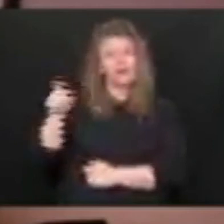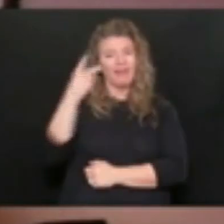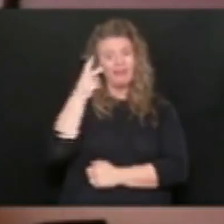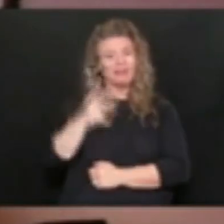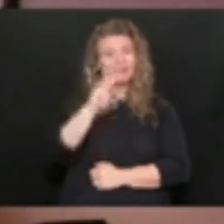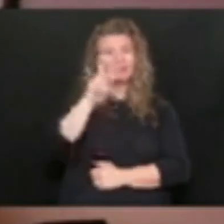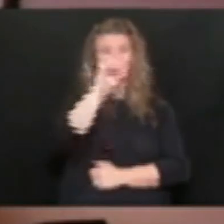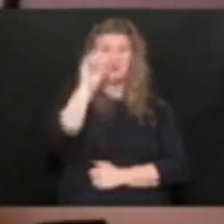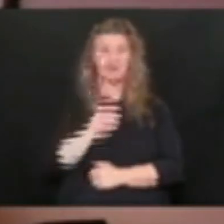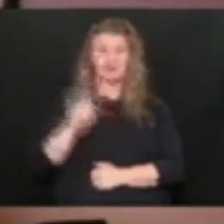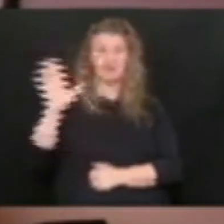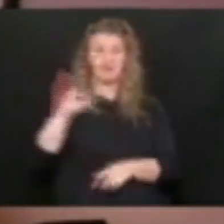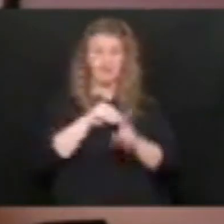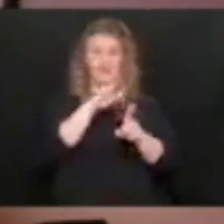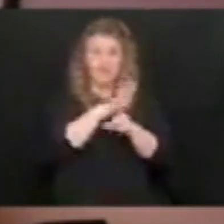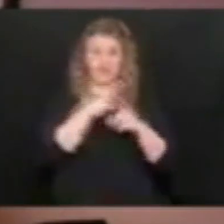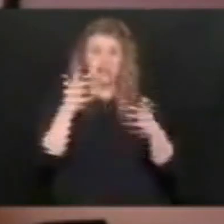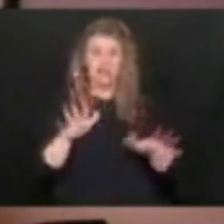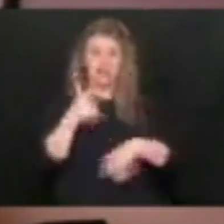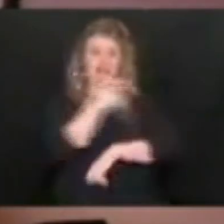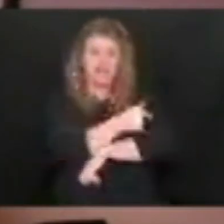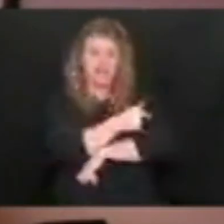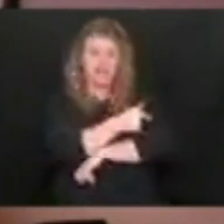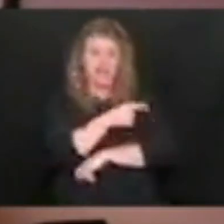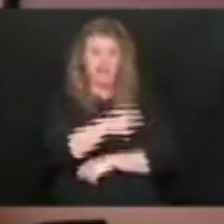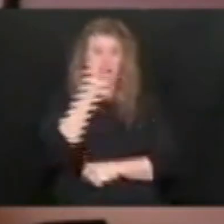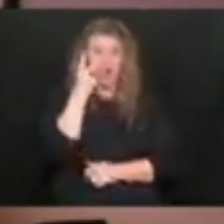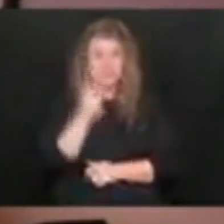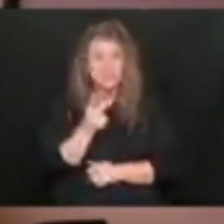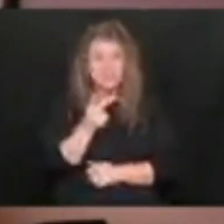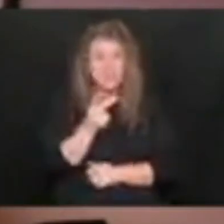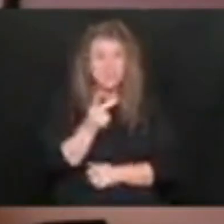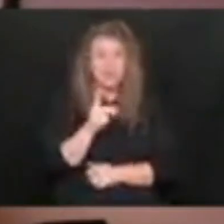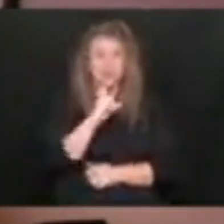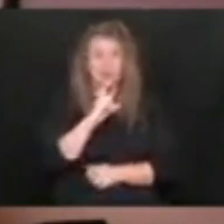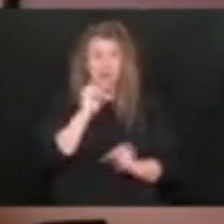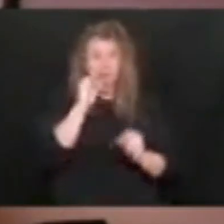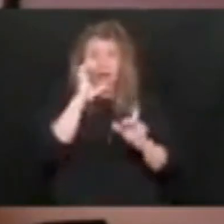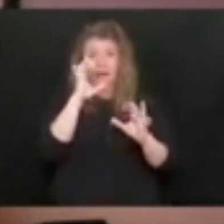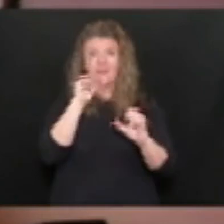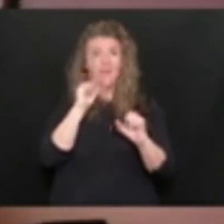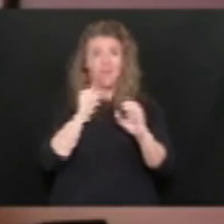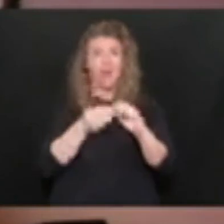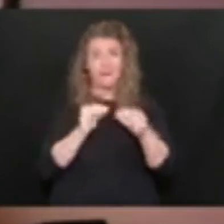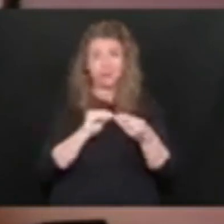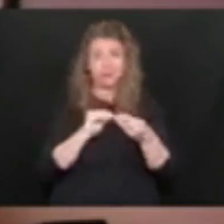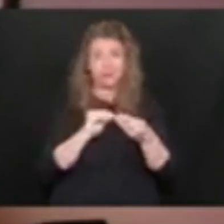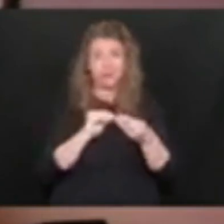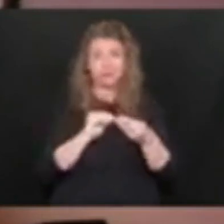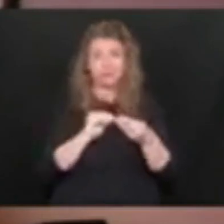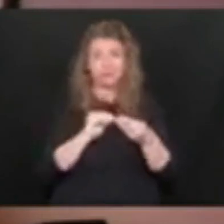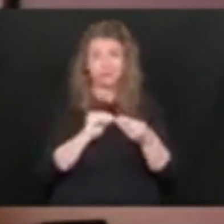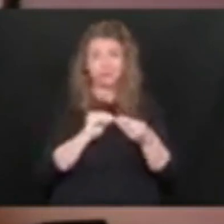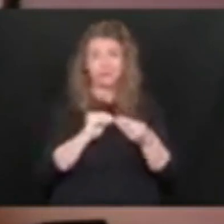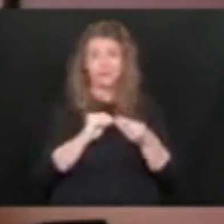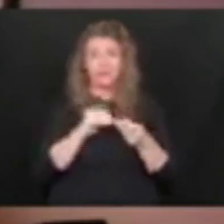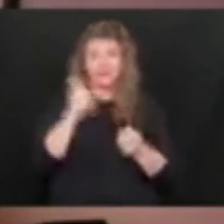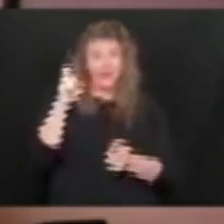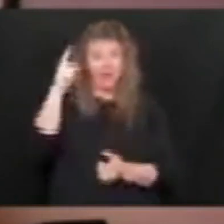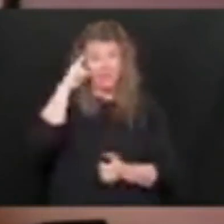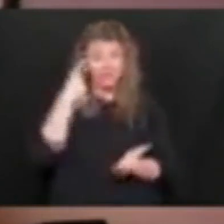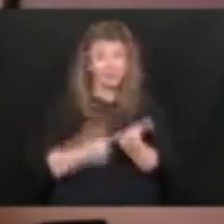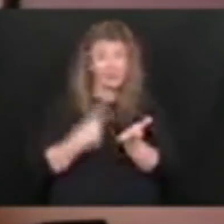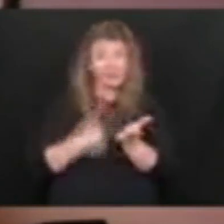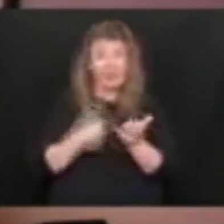of their population vaccinated, they're seeing unbelievable numbers of cases. The governor talked about how many